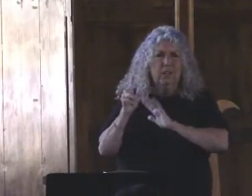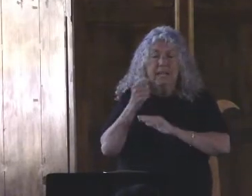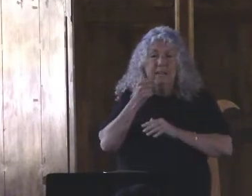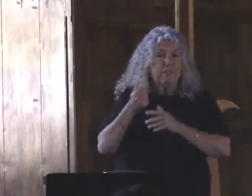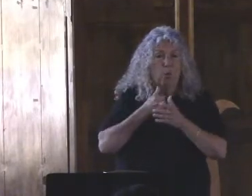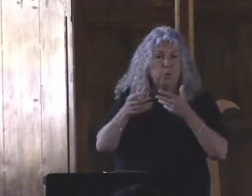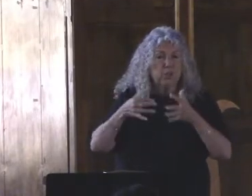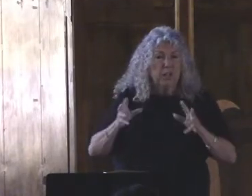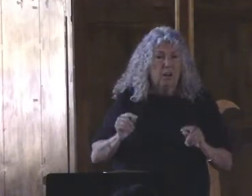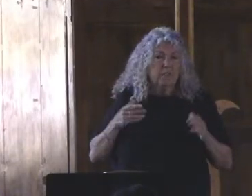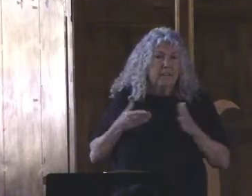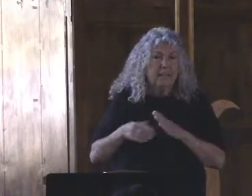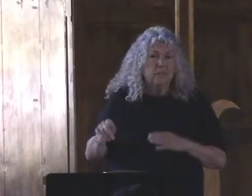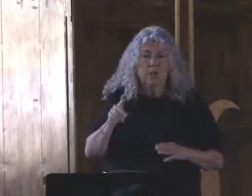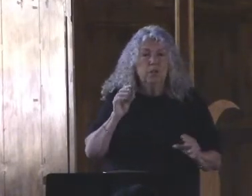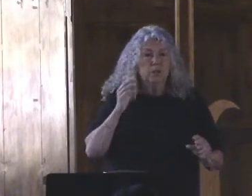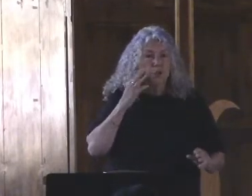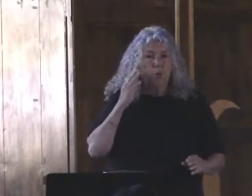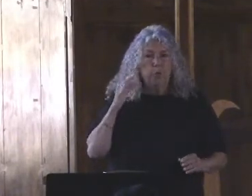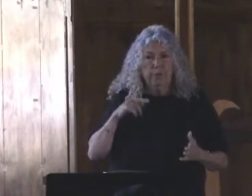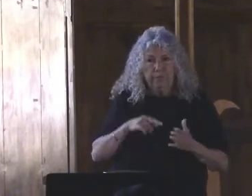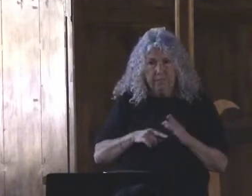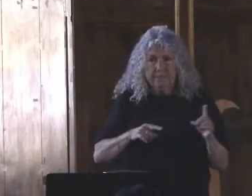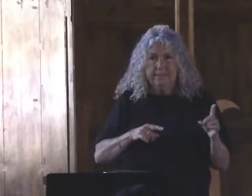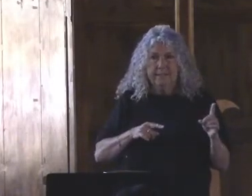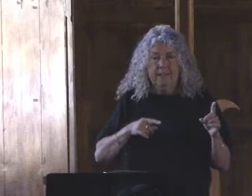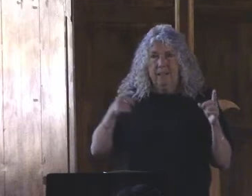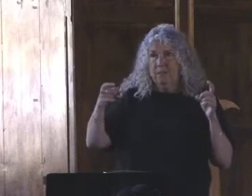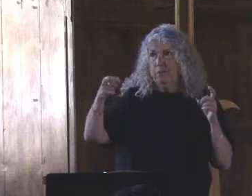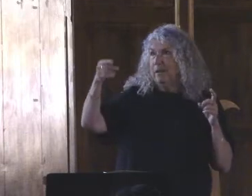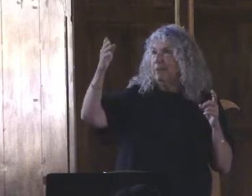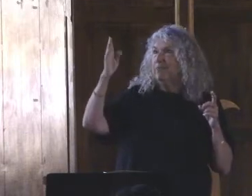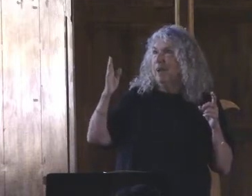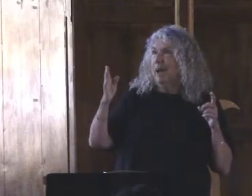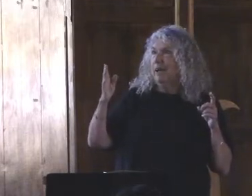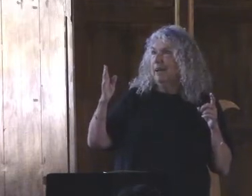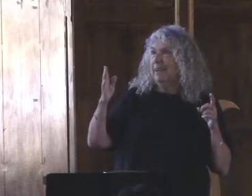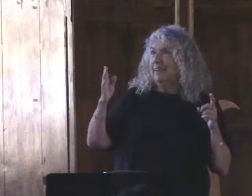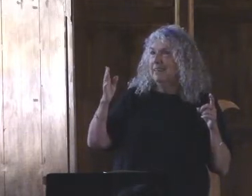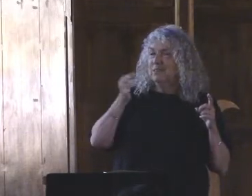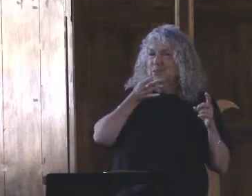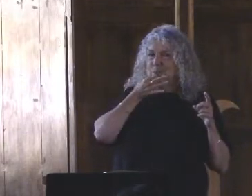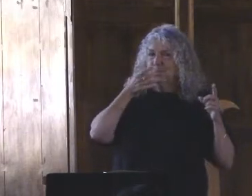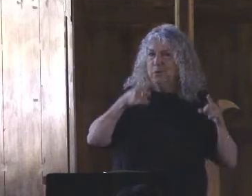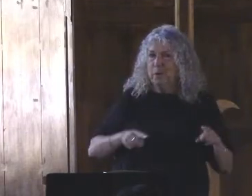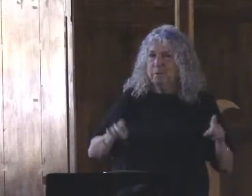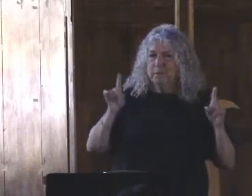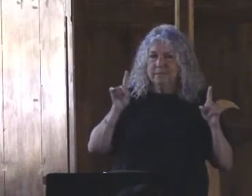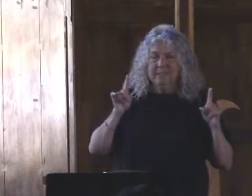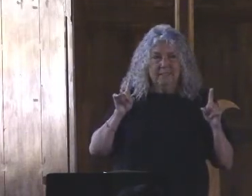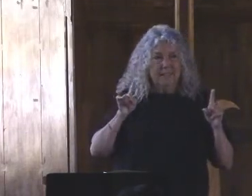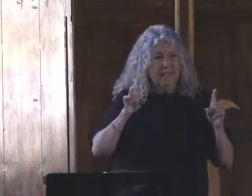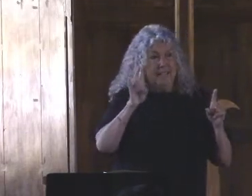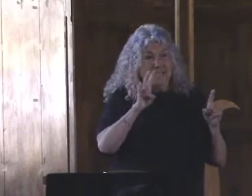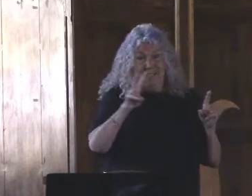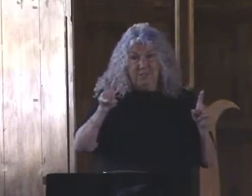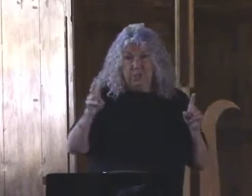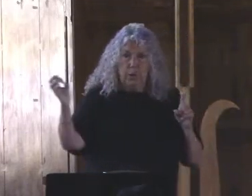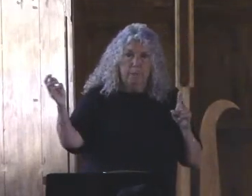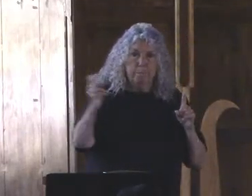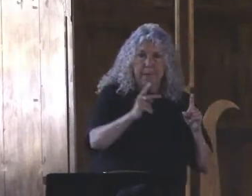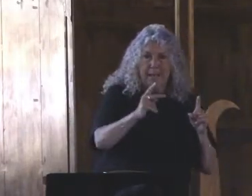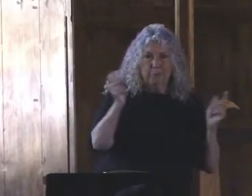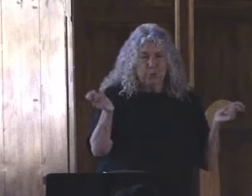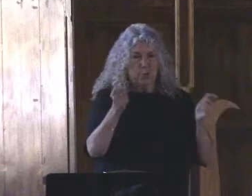off against you. Yet know this, the reign of God is at hand. The 72